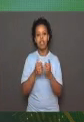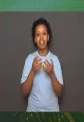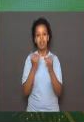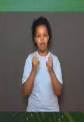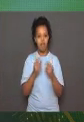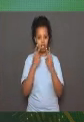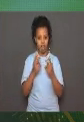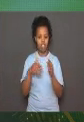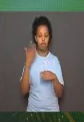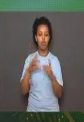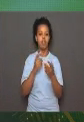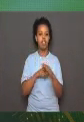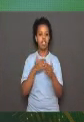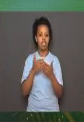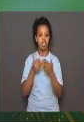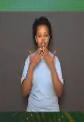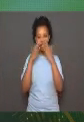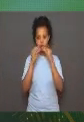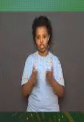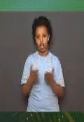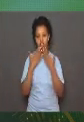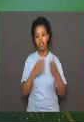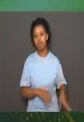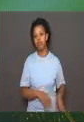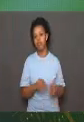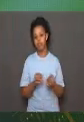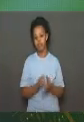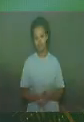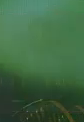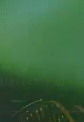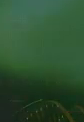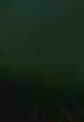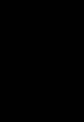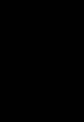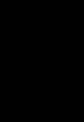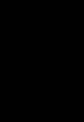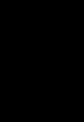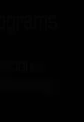Until next time, thank you, teacher. Thank you, students.